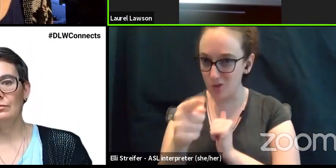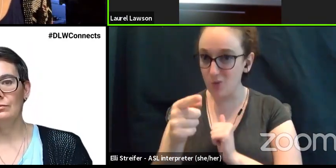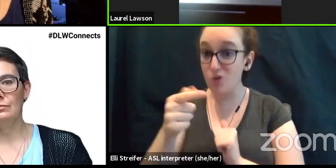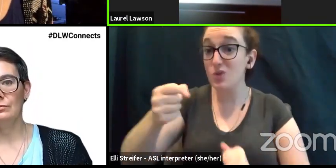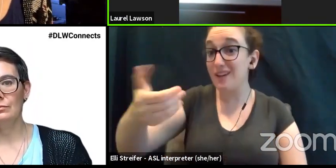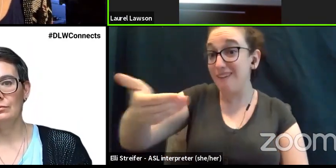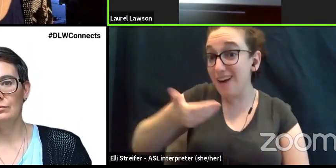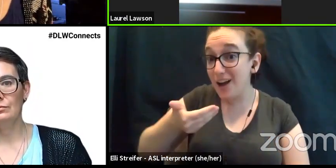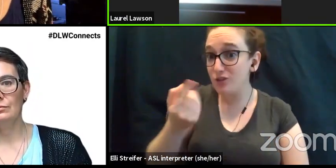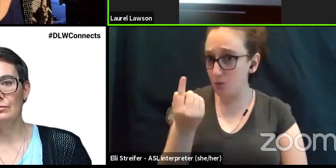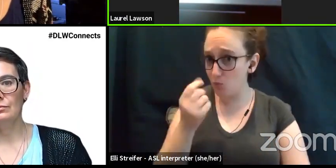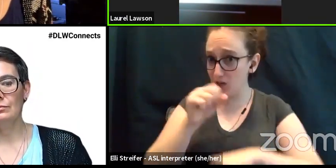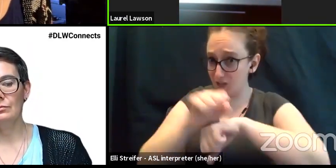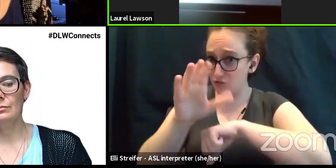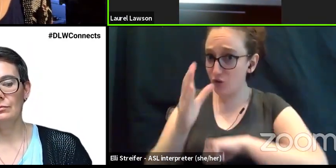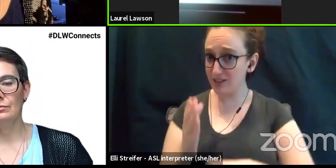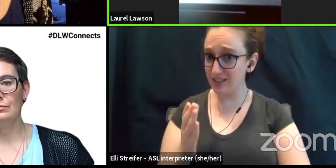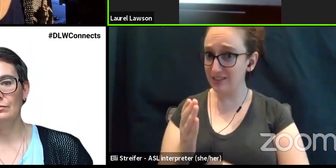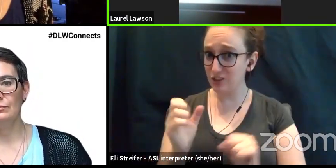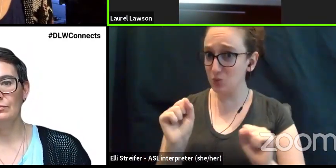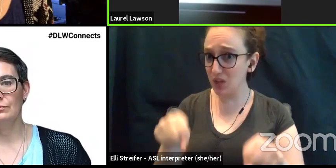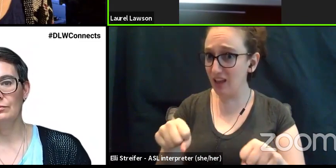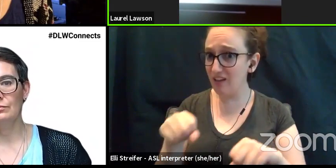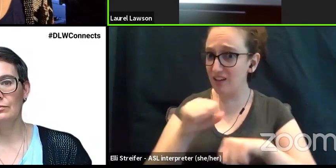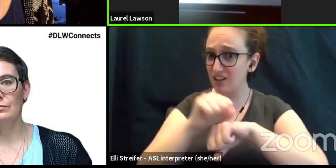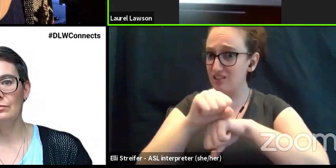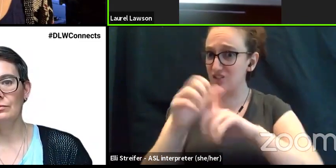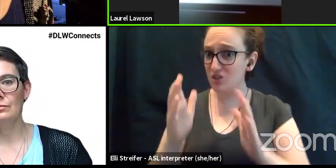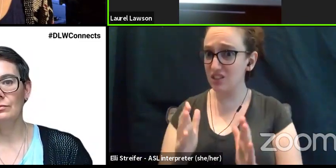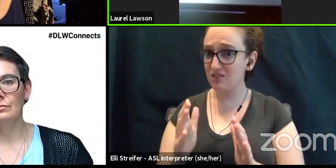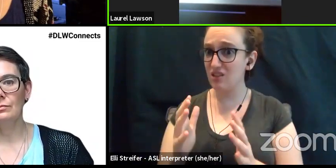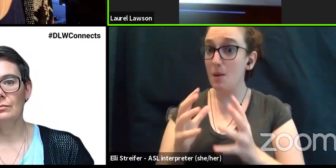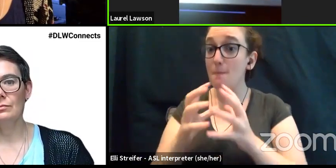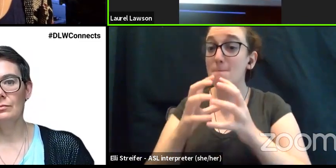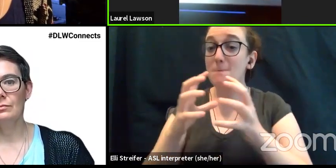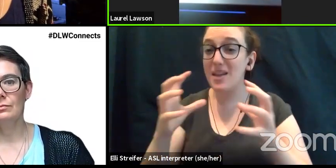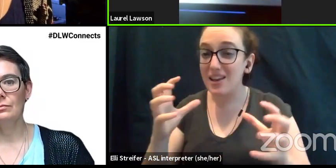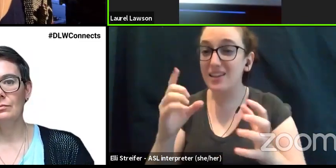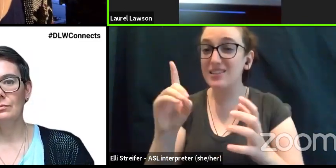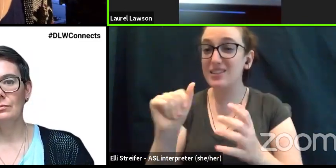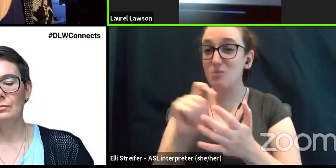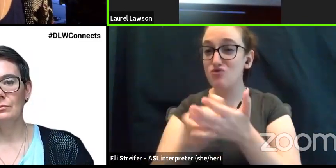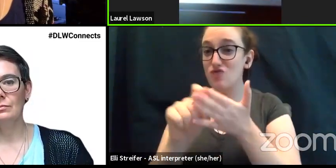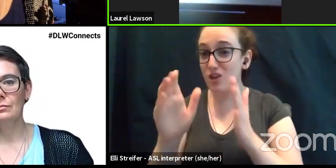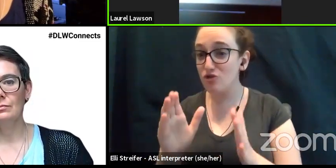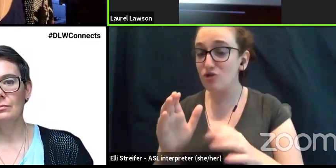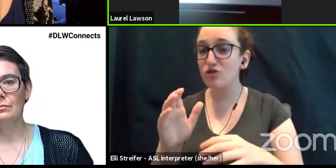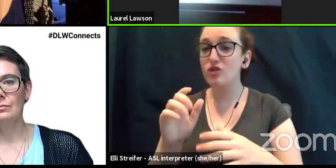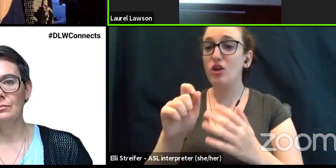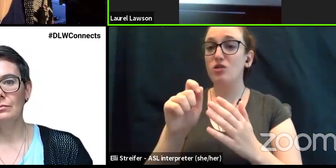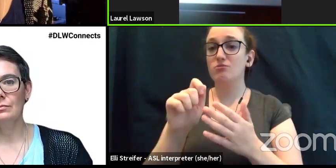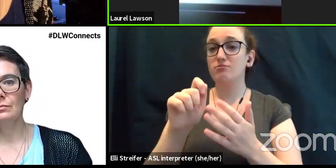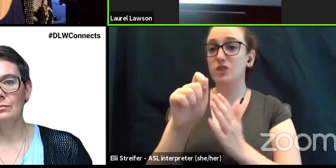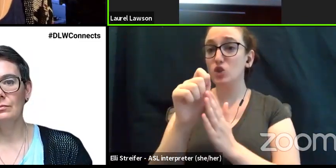consultant. There are plenty of disabled writers, script doctors,